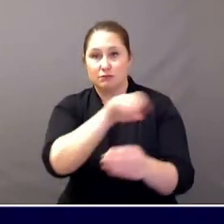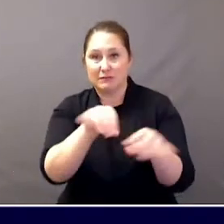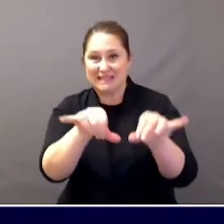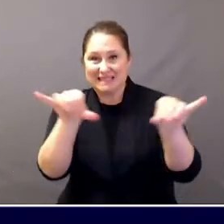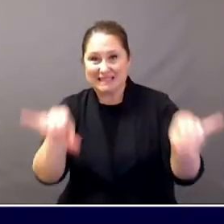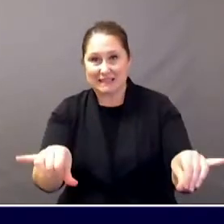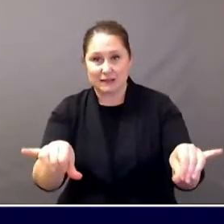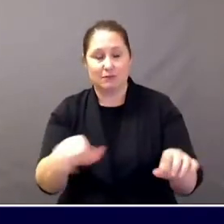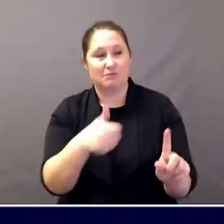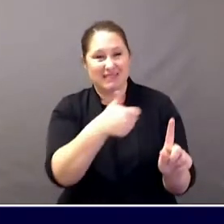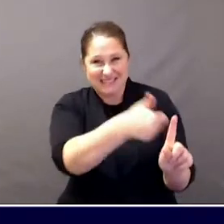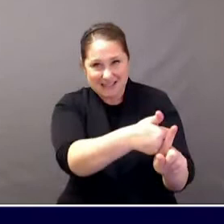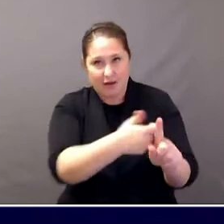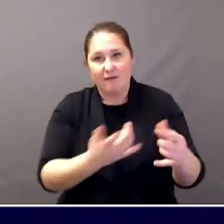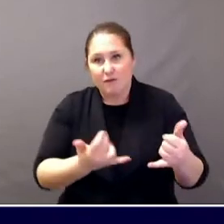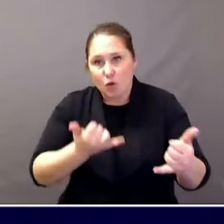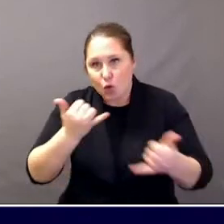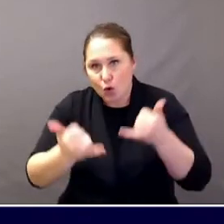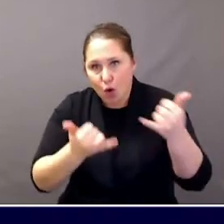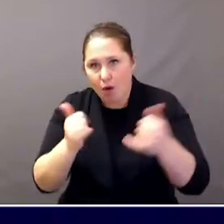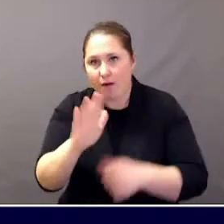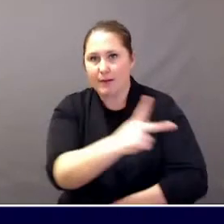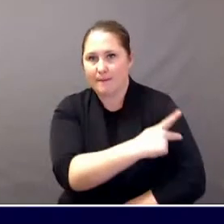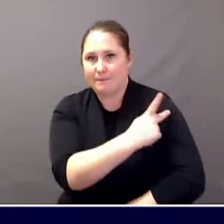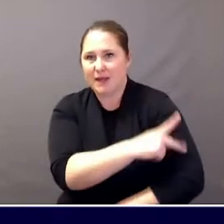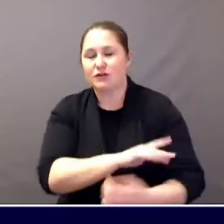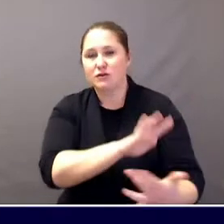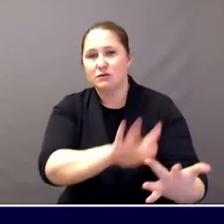to people. So on our website, the